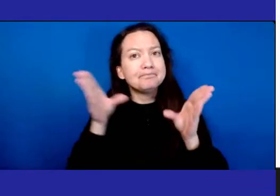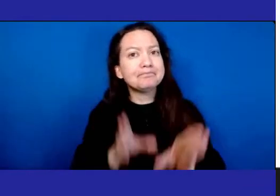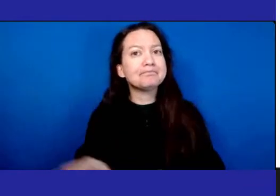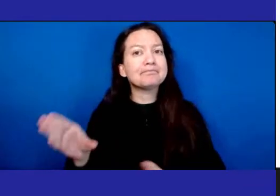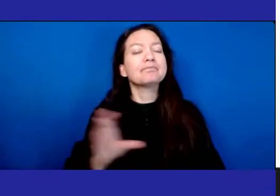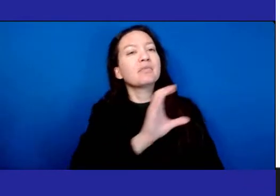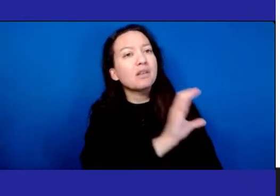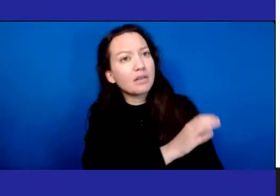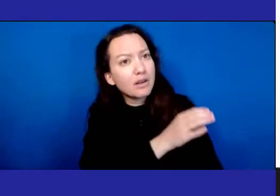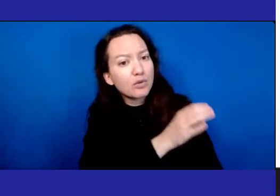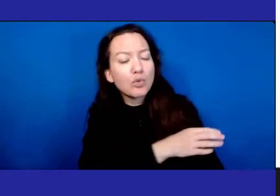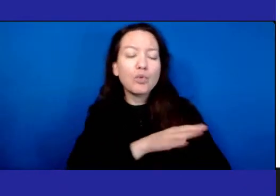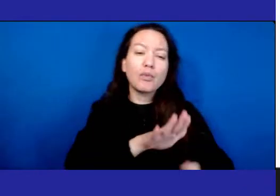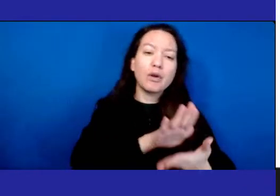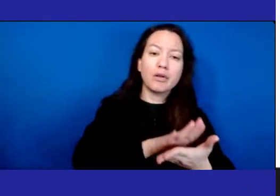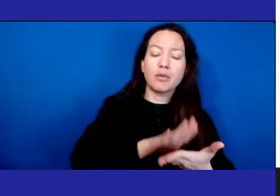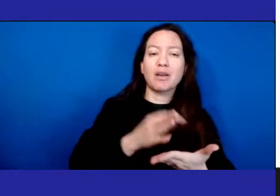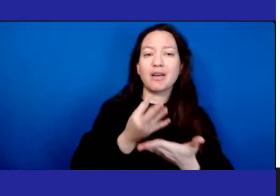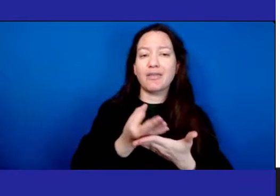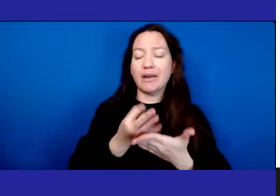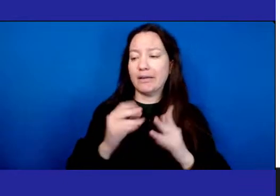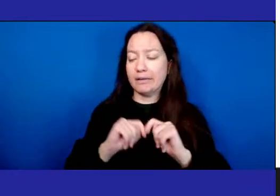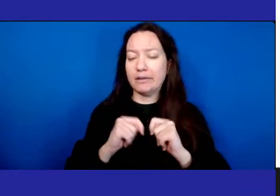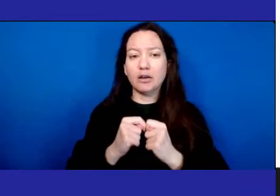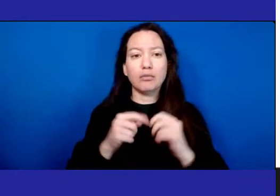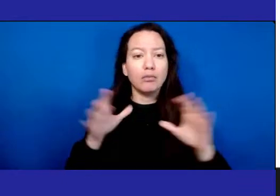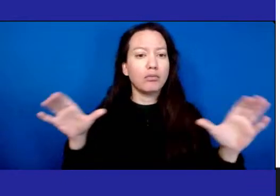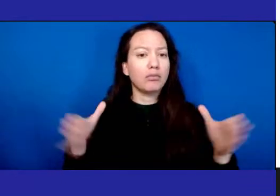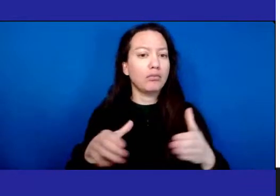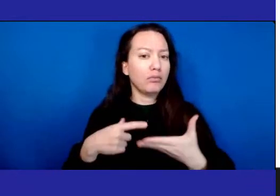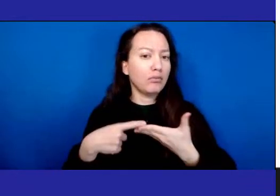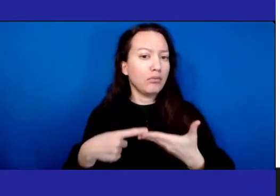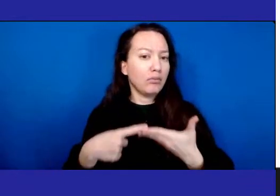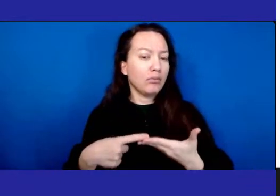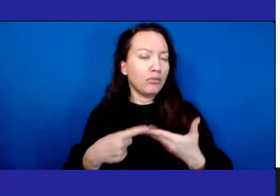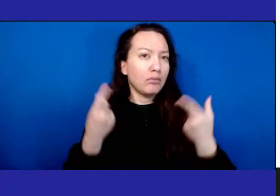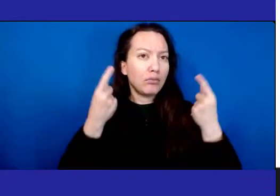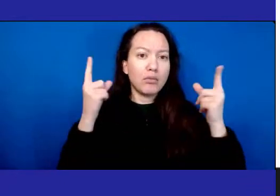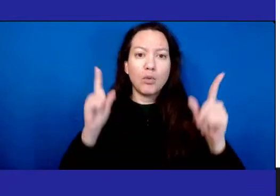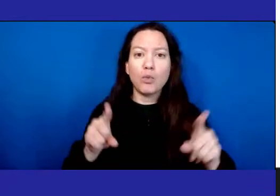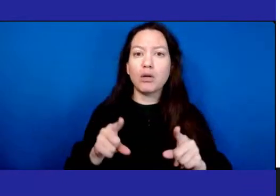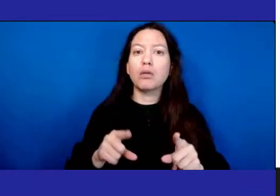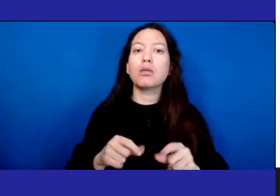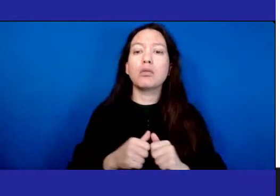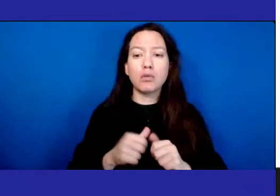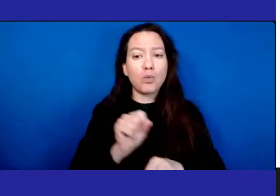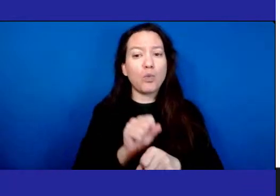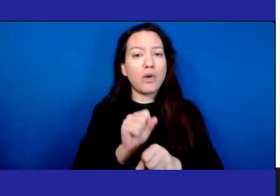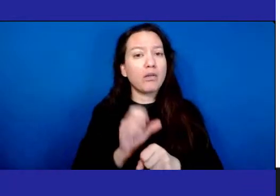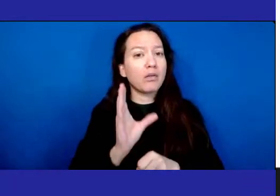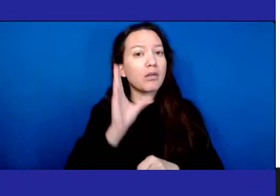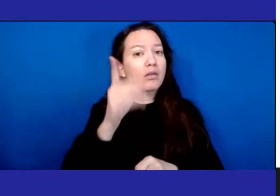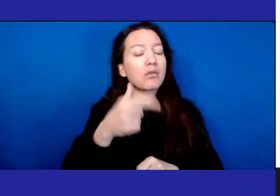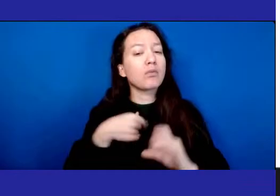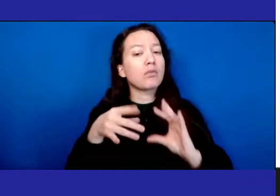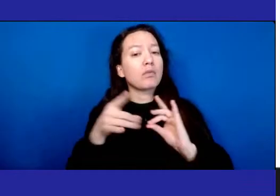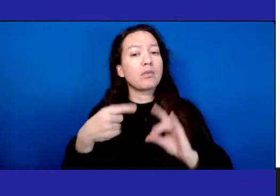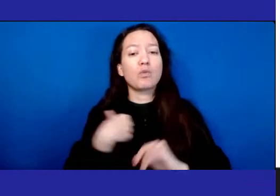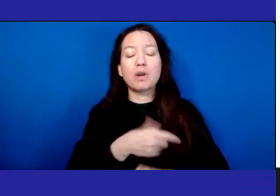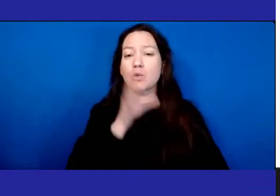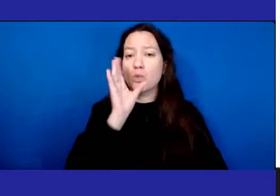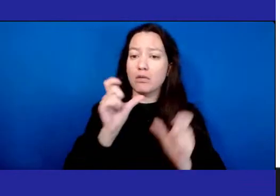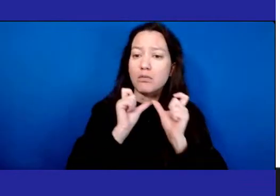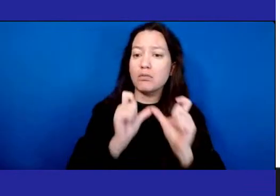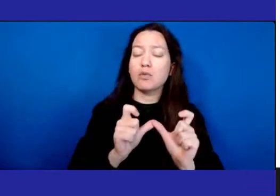academic, and finance teams. In conclusion, looking ahead, I'd like to say that we will continue to